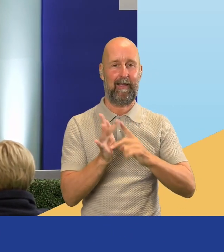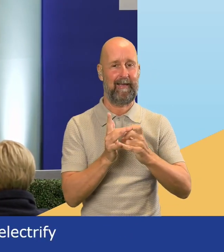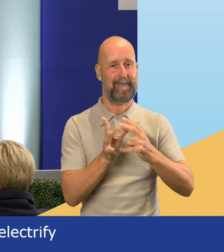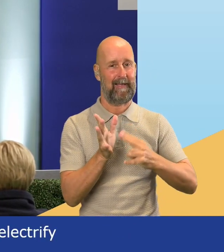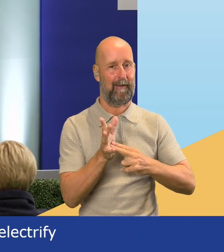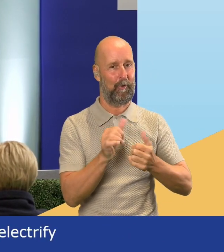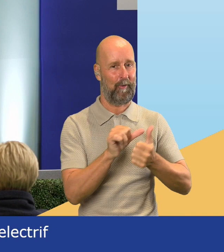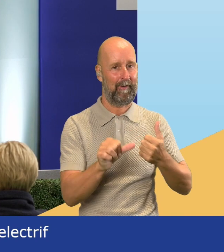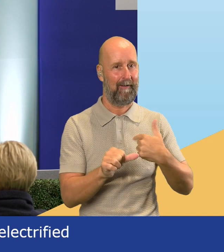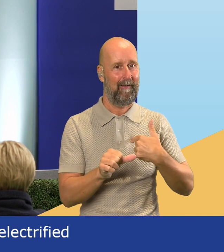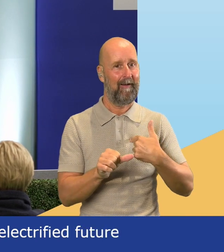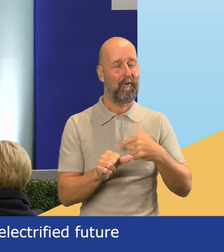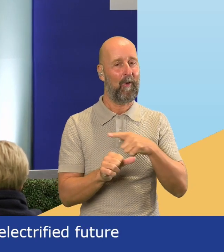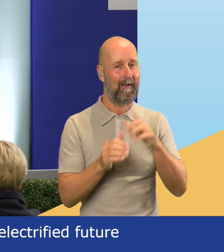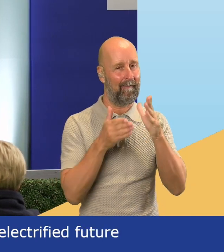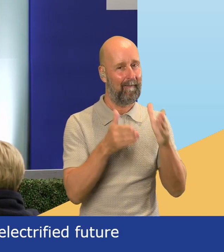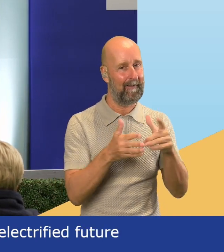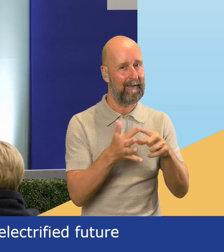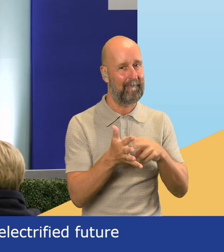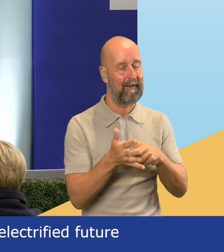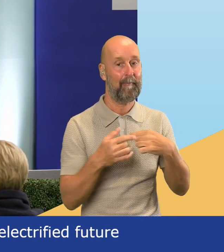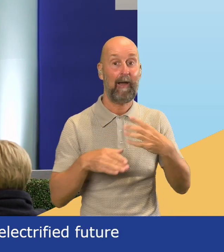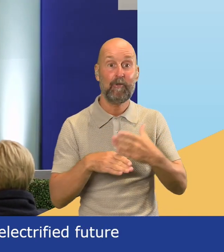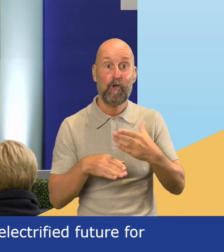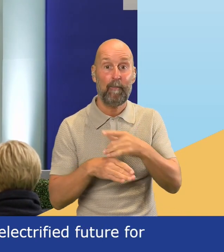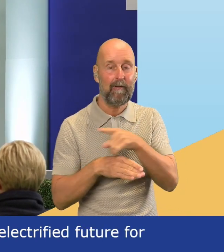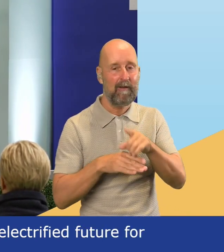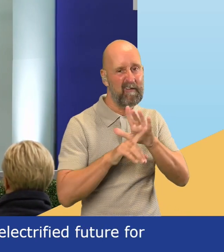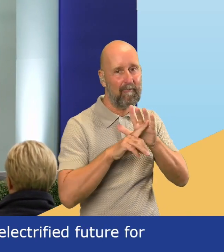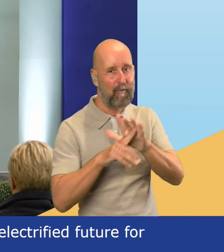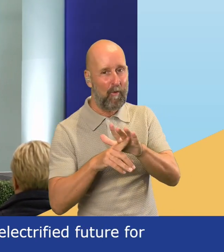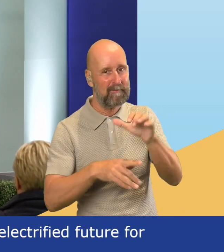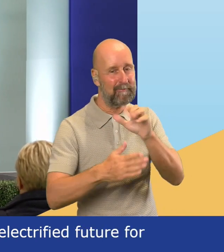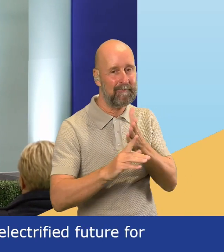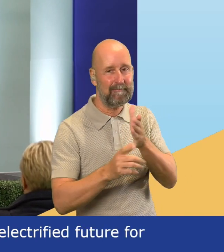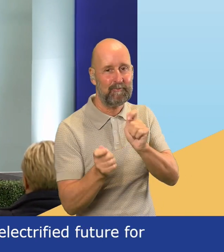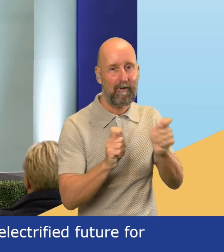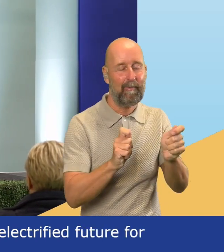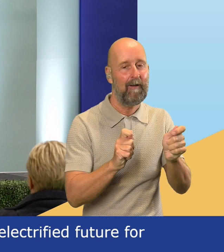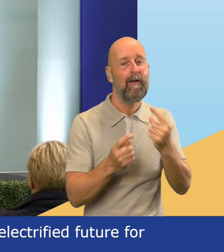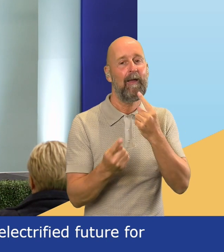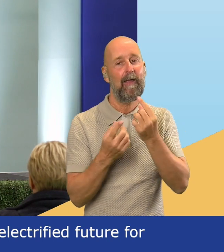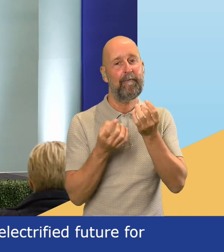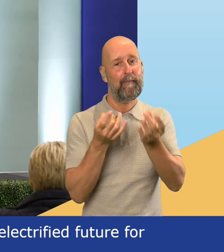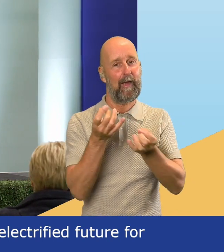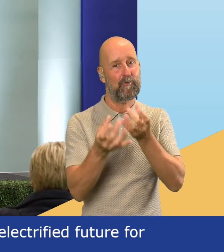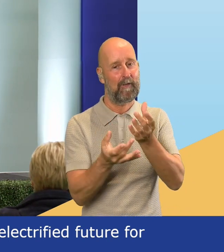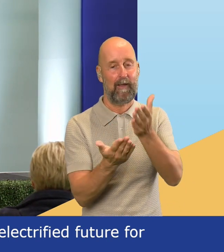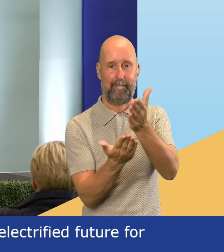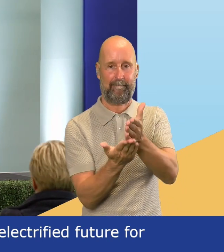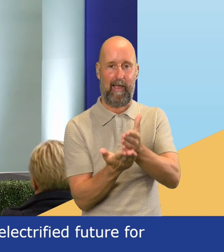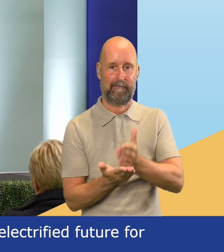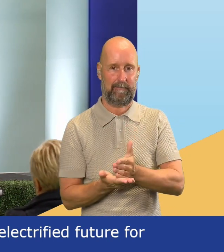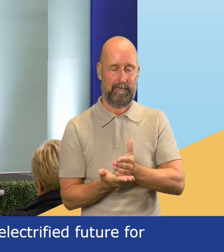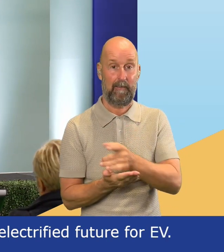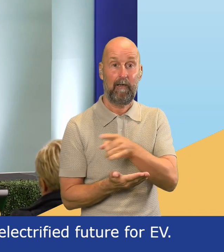have an agenda on EV. My job here is not to crowbar you into an EV. It's just to give you information and facts. And as I go through,